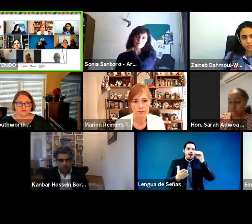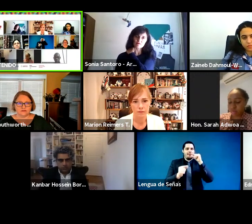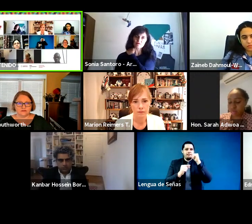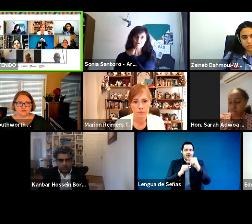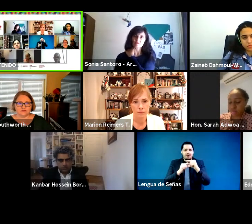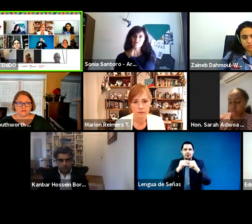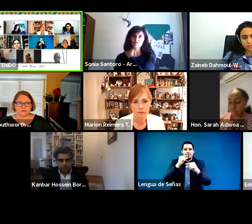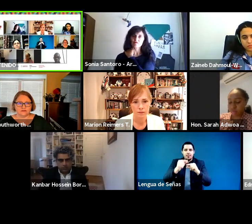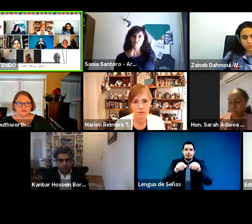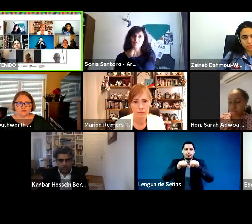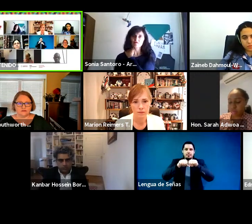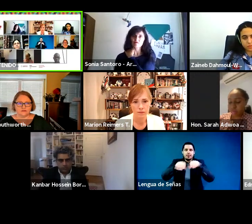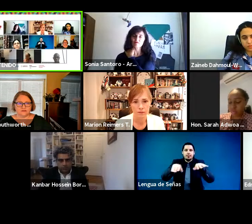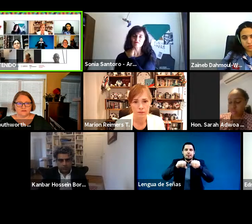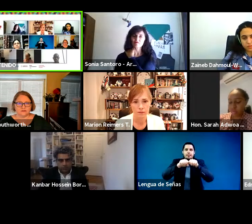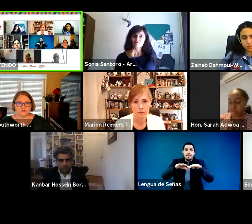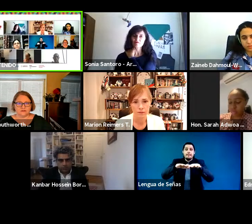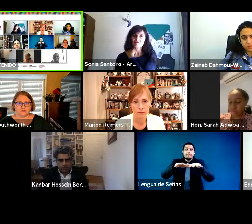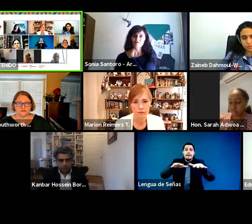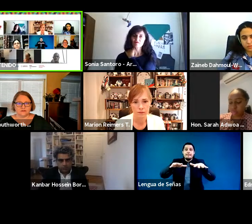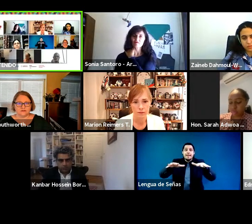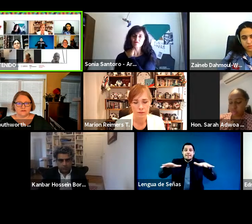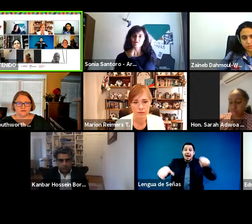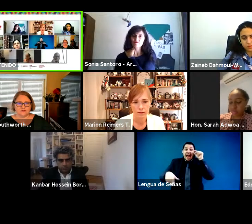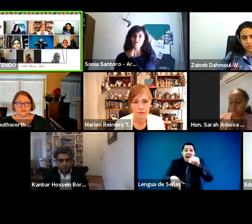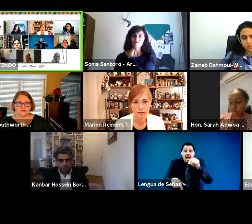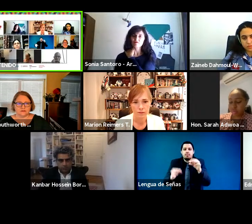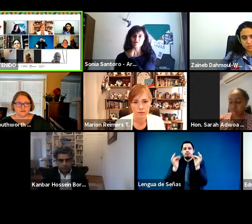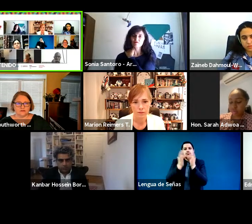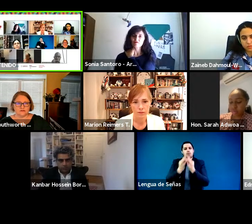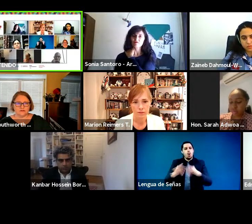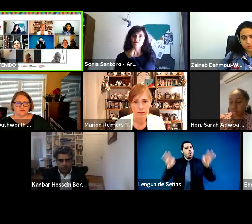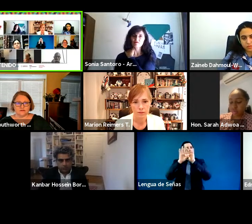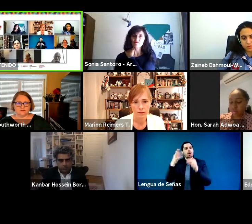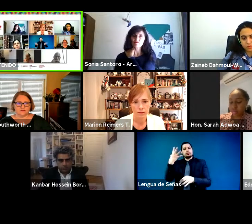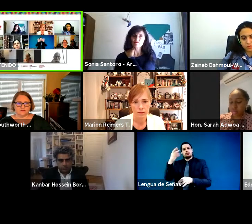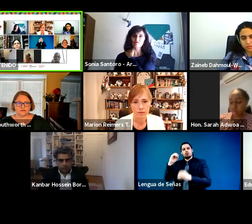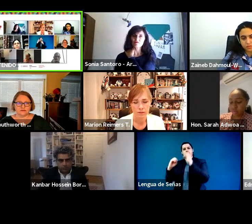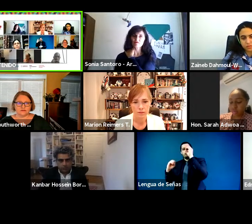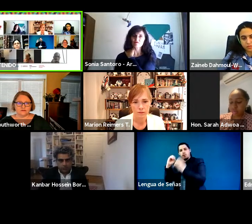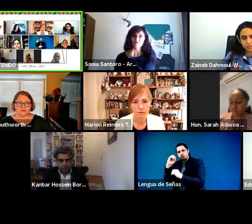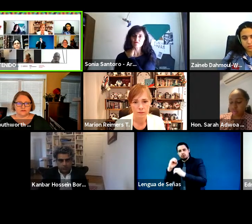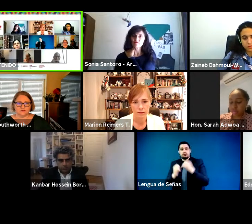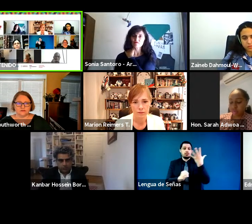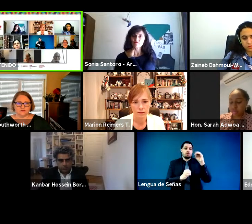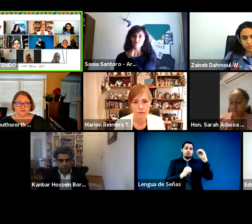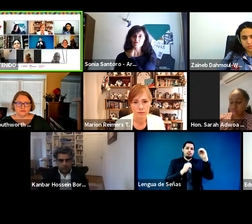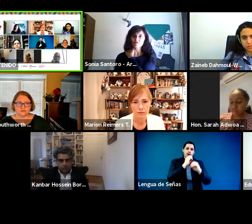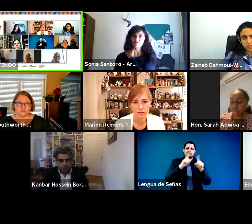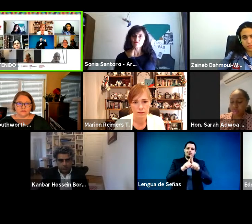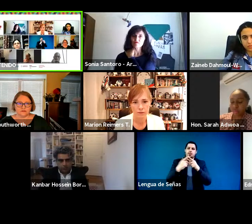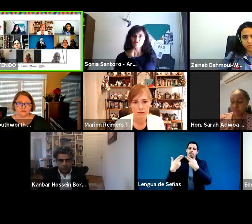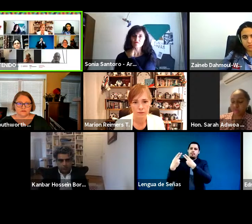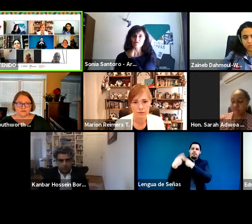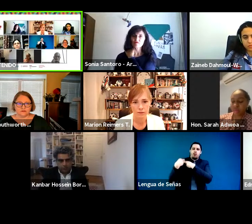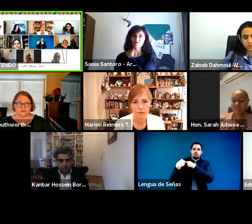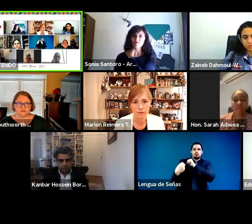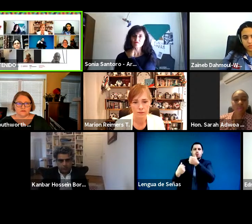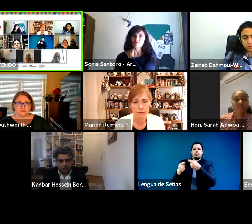so that's the power of role modeling, whichever direction it's in, whether it's motherhood or if it's in a different direction.